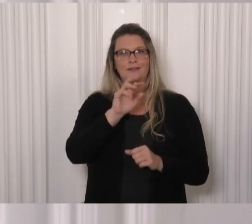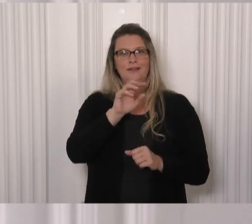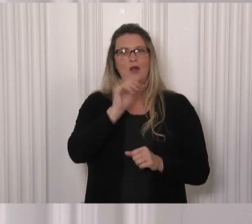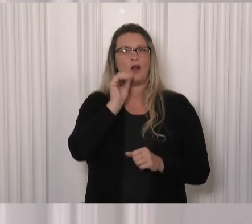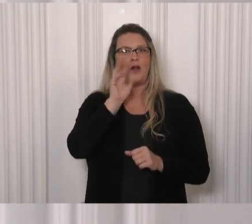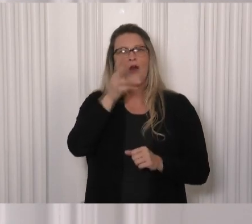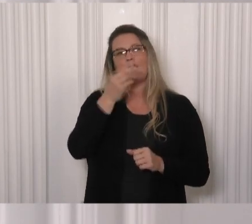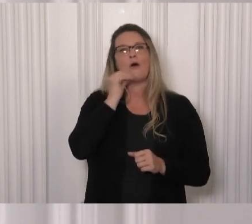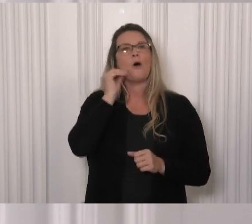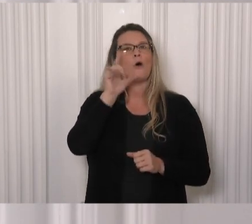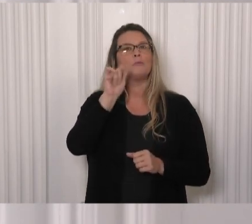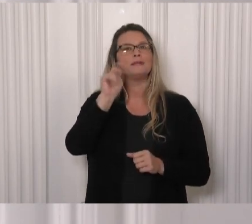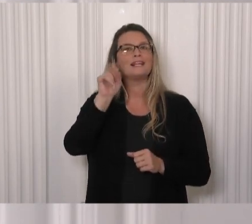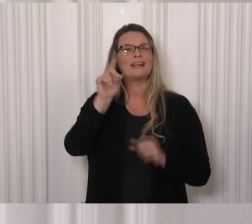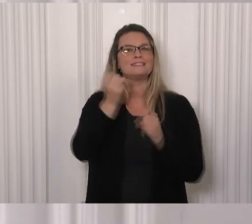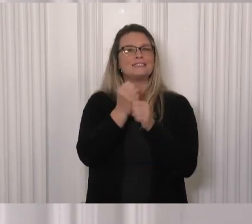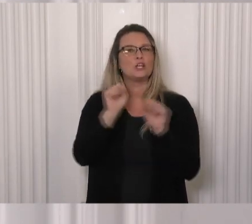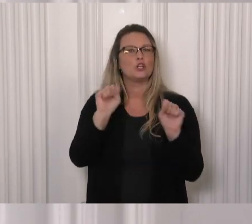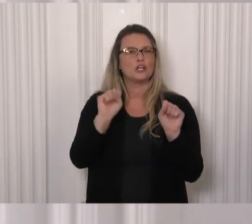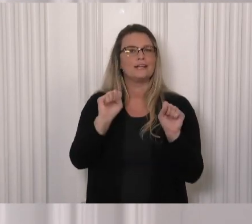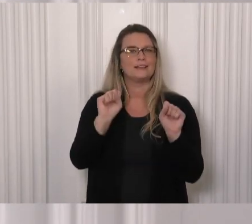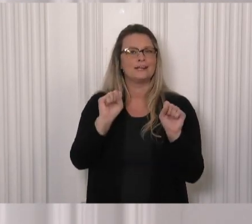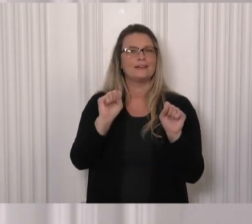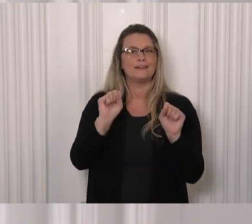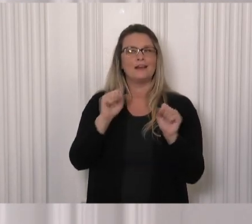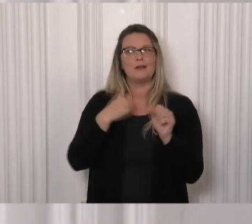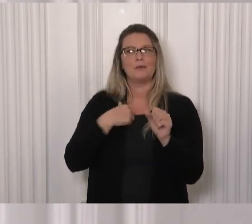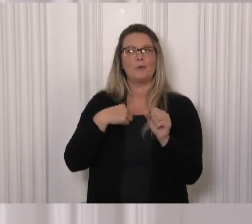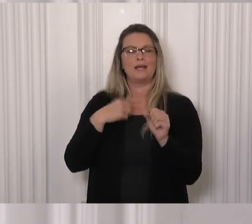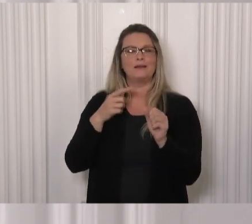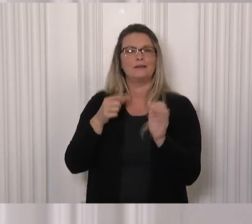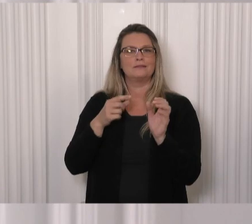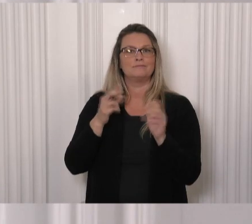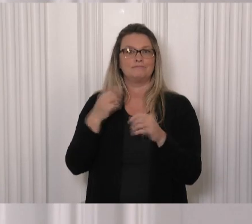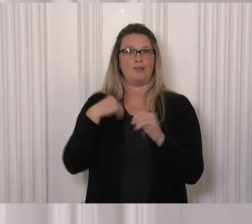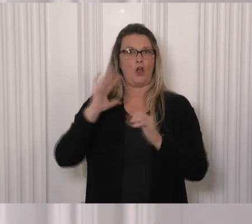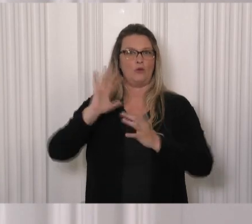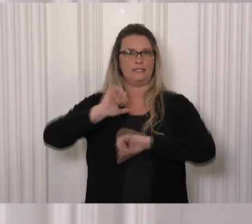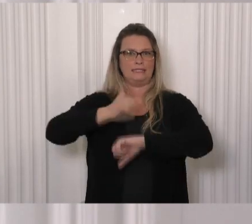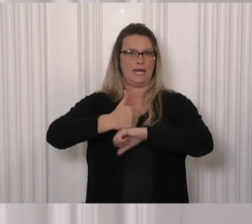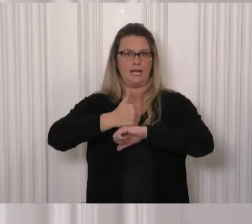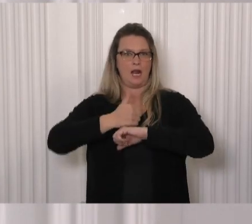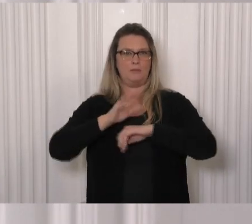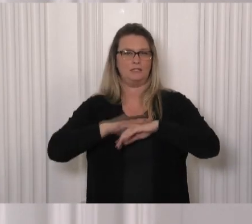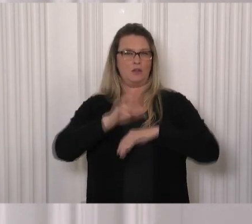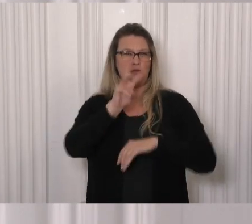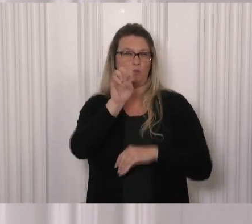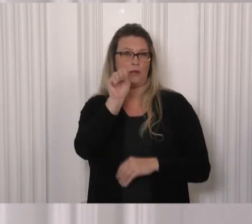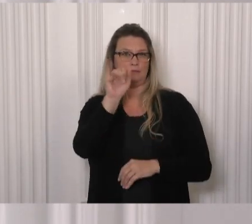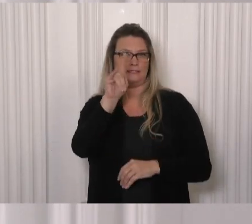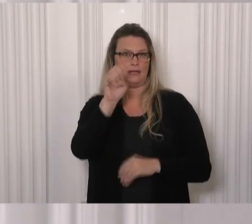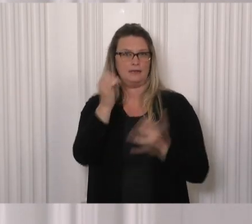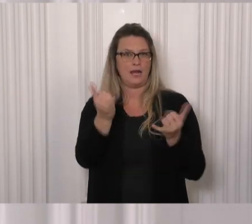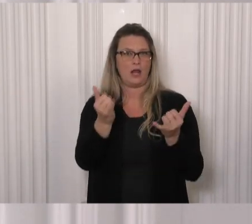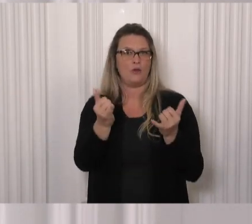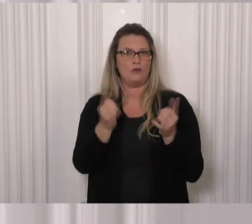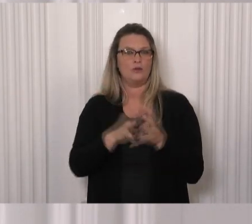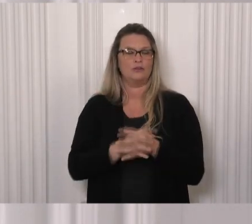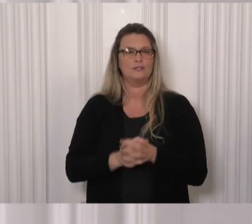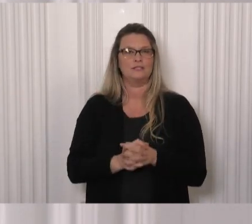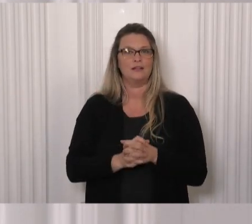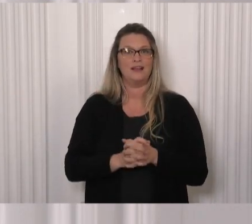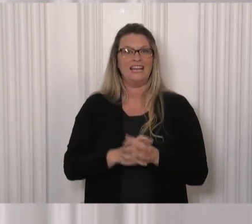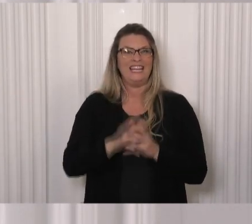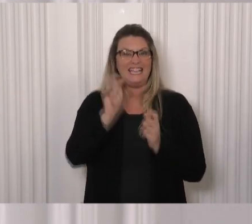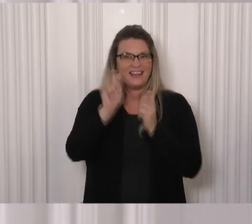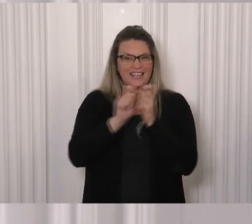infrastructure, as well as we've modeled it after some of our neighboring states that have put this in place. So to tell you that, you know, each and every detail of